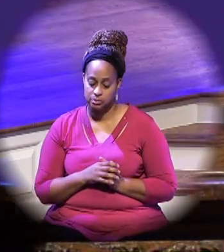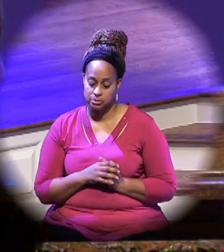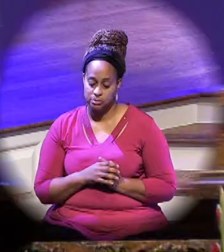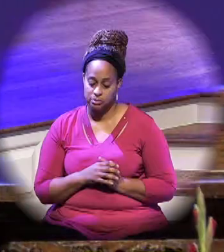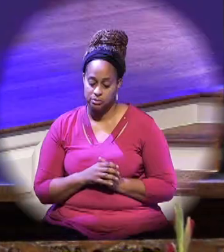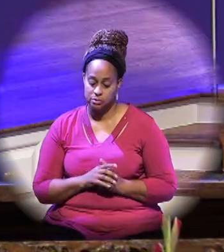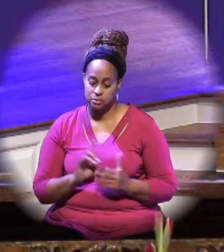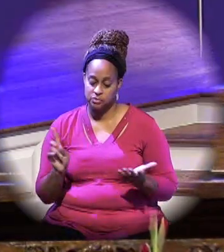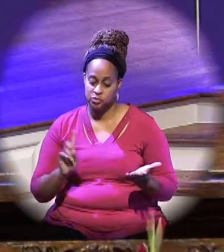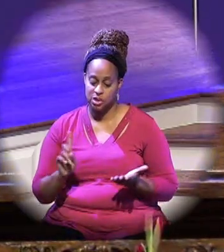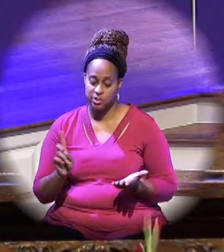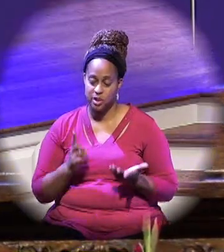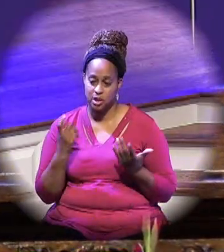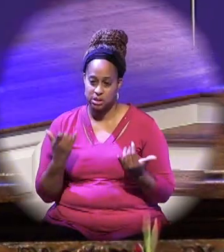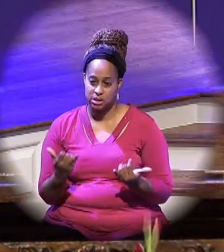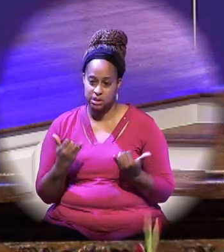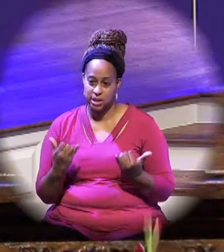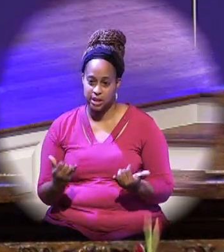wherever you are today,